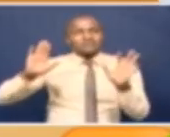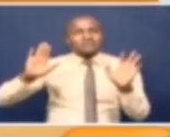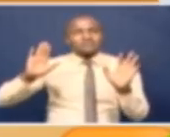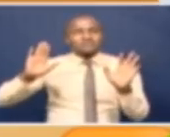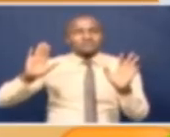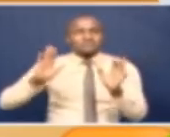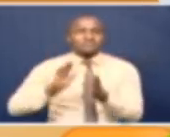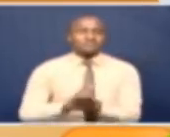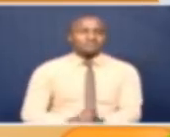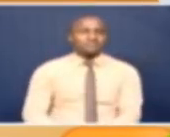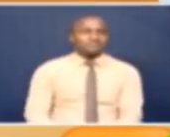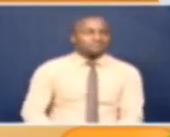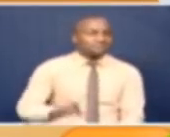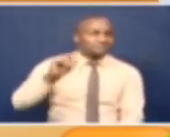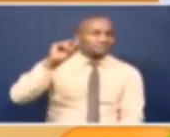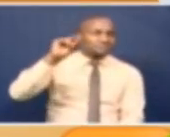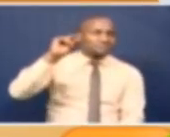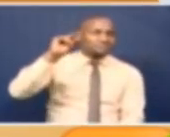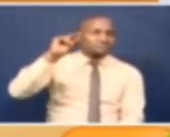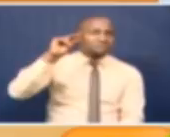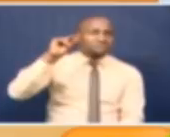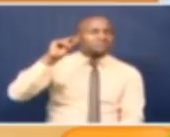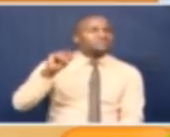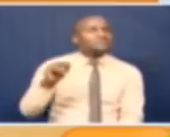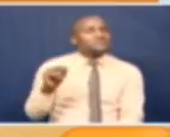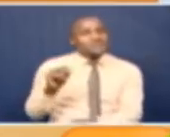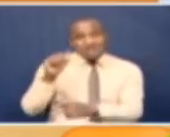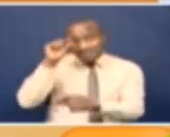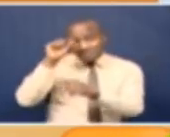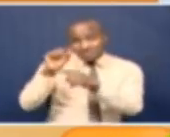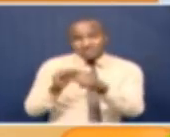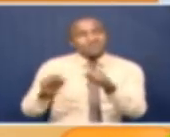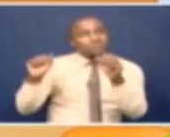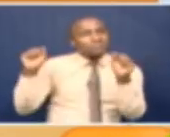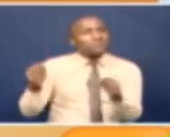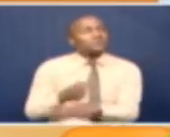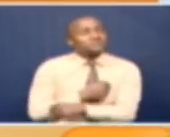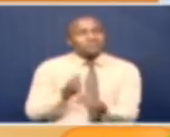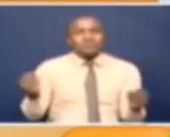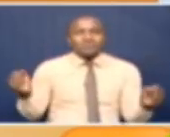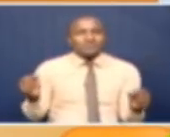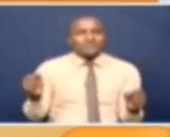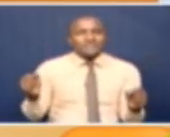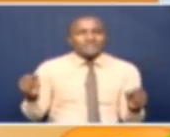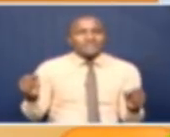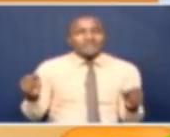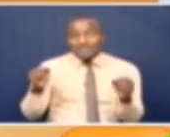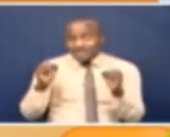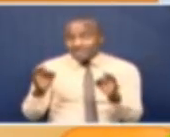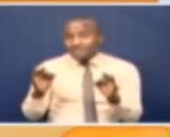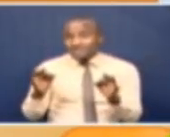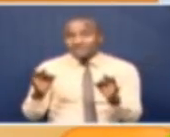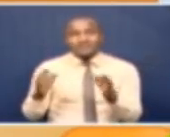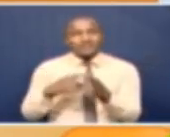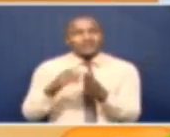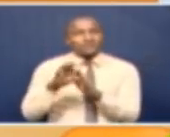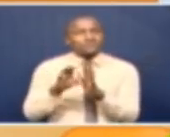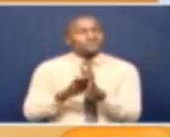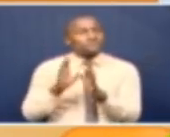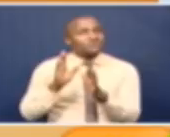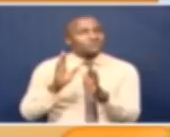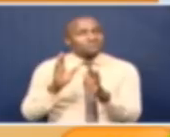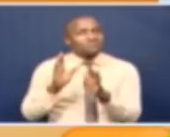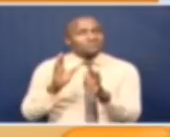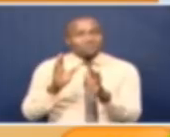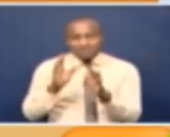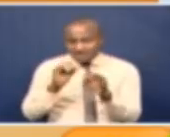And Wawero from Kitale, you say, no, no, no way. Nusumkate should not be an option for Kenya. And if it happens, we should change the constitution to do away